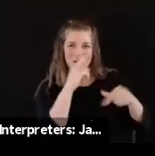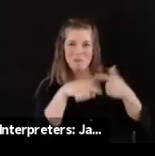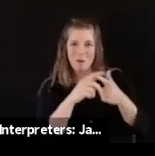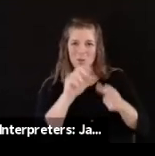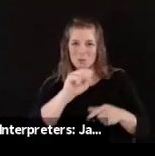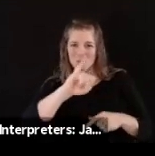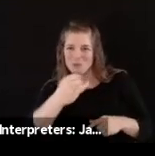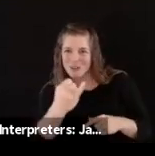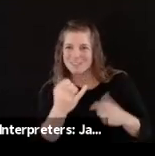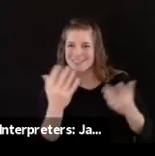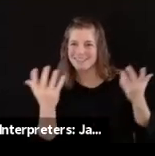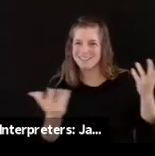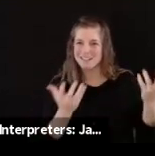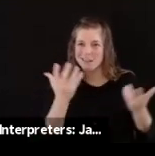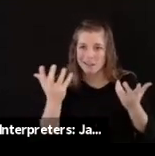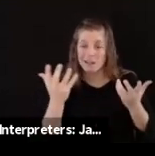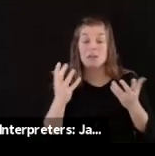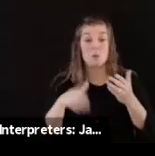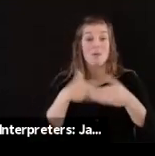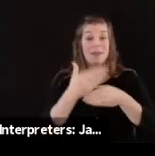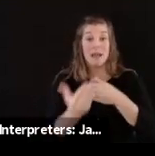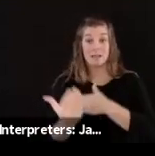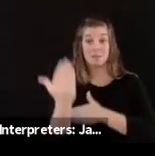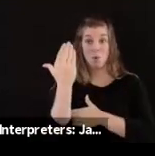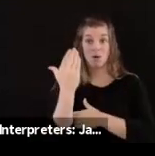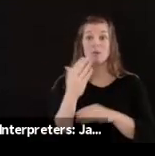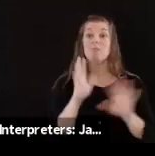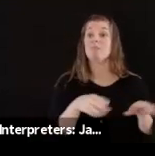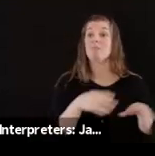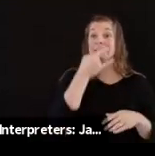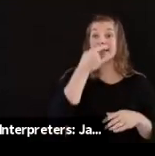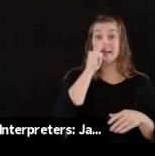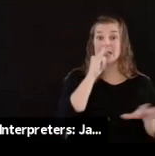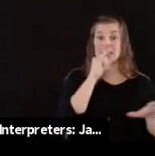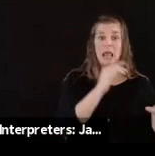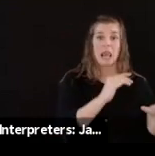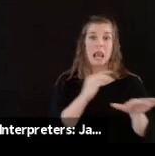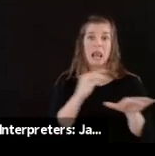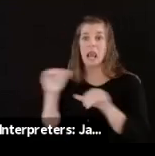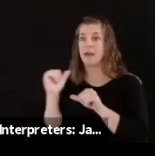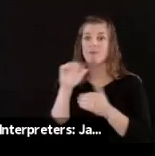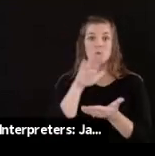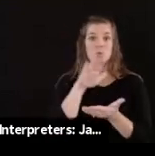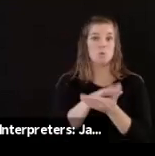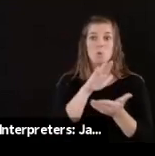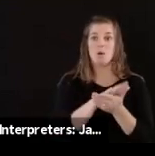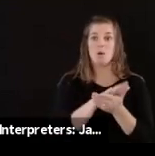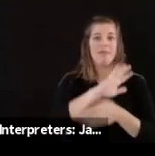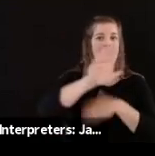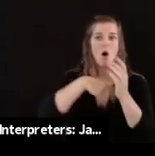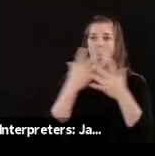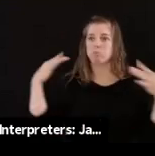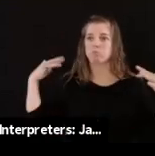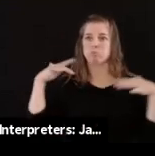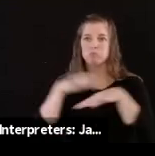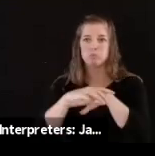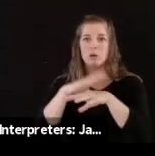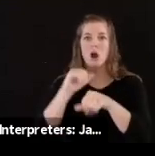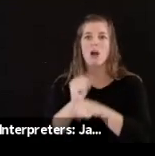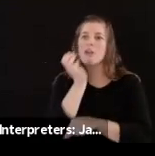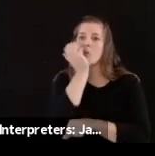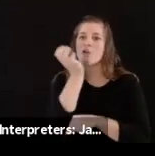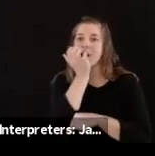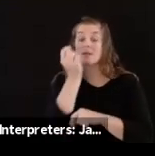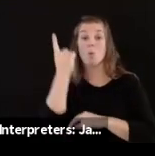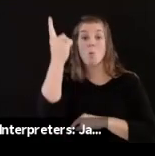year? So the next morning, the kids left school en masse and they gathered on the lawn. And one of the seniors jumped up on a picnic